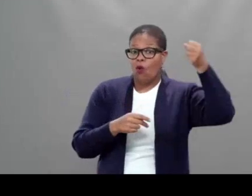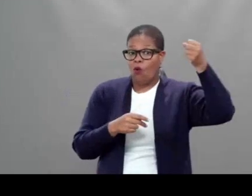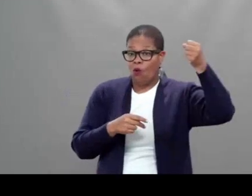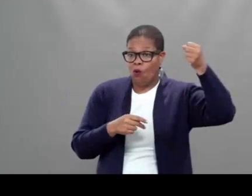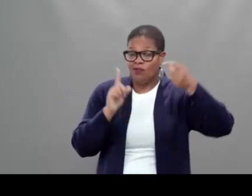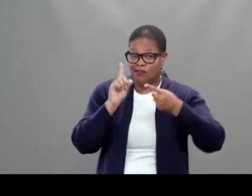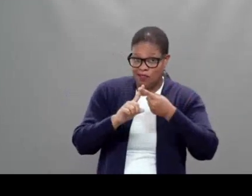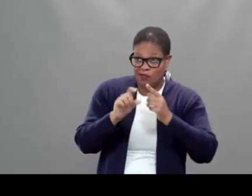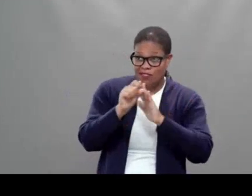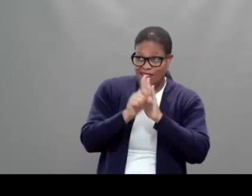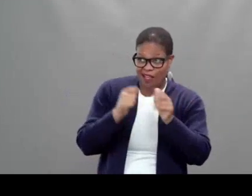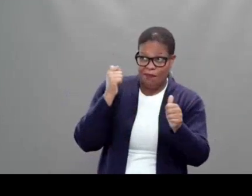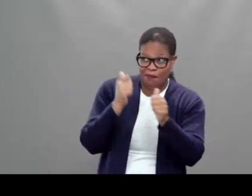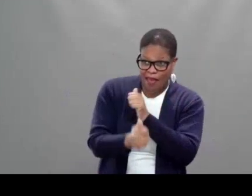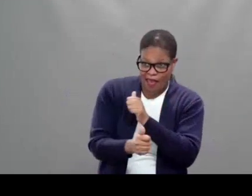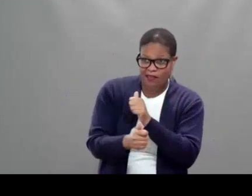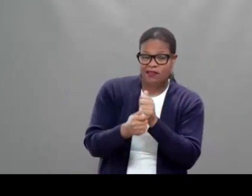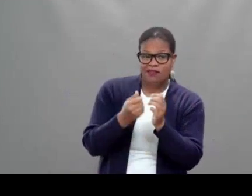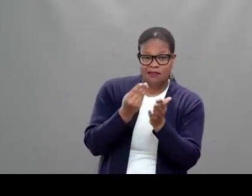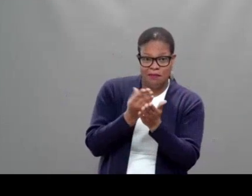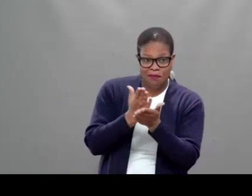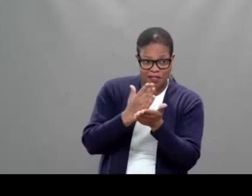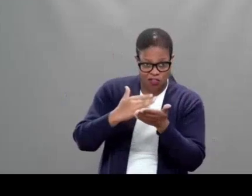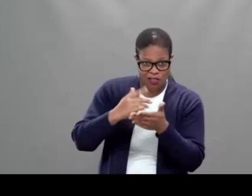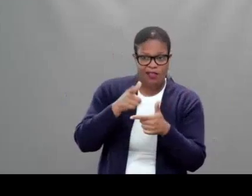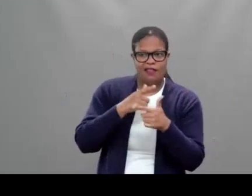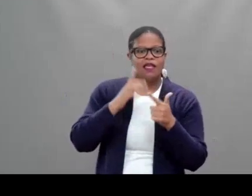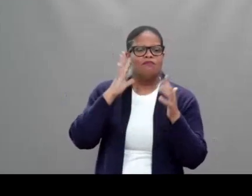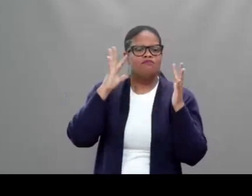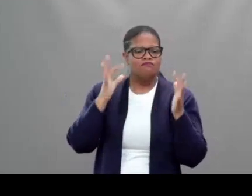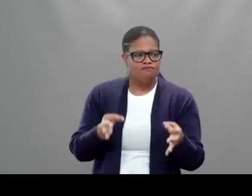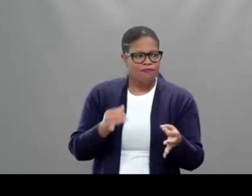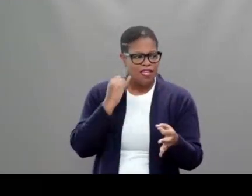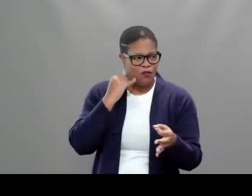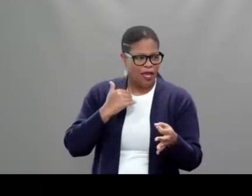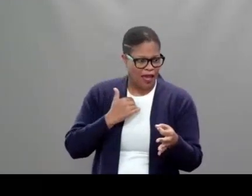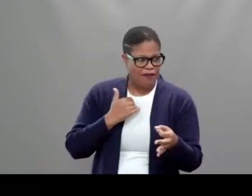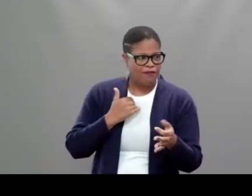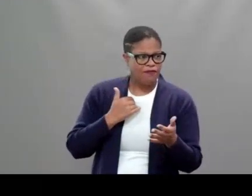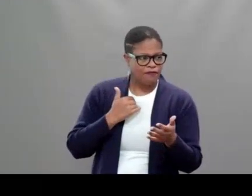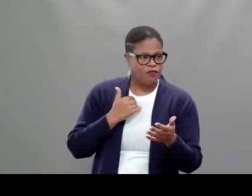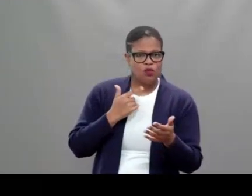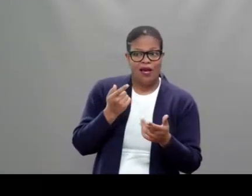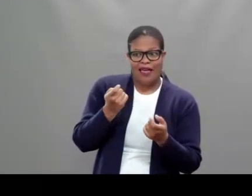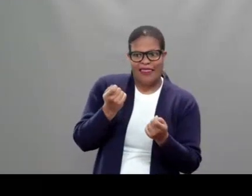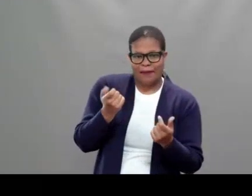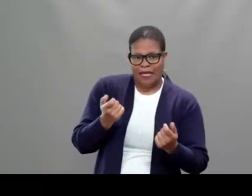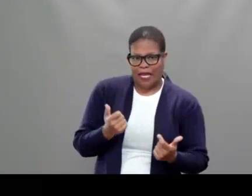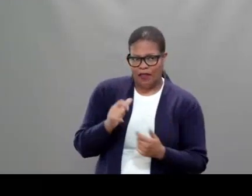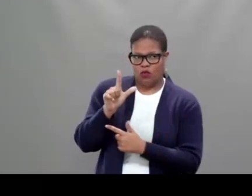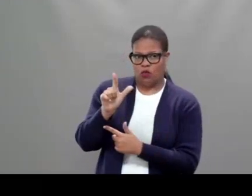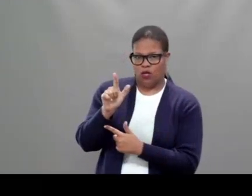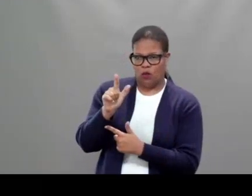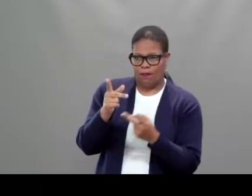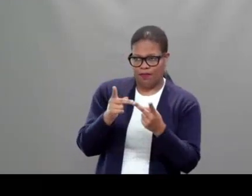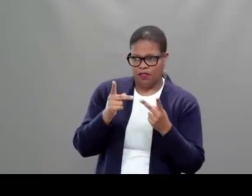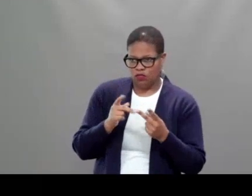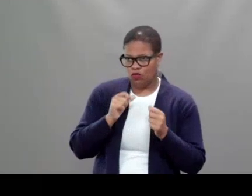state passes their budget. And we determine if we have to eliminate those 21 positions or not.